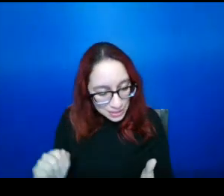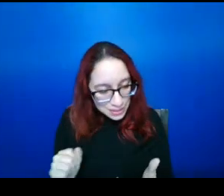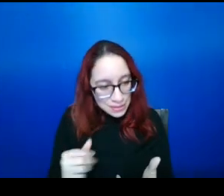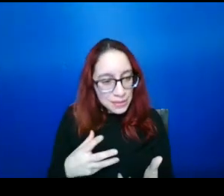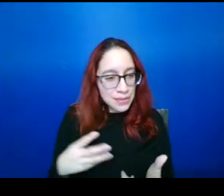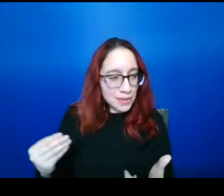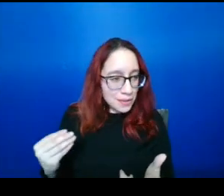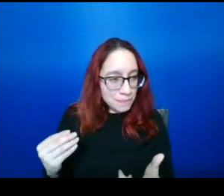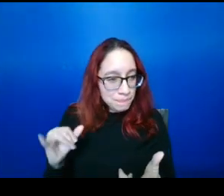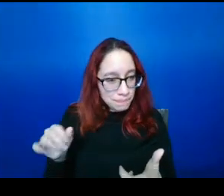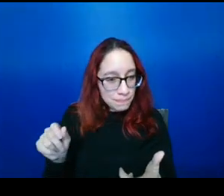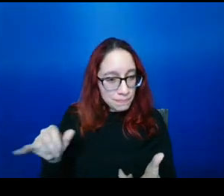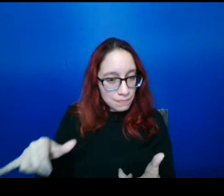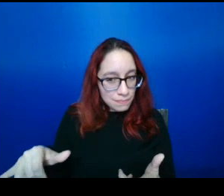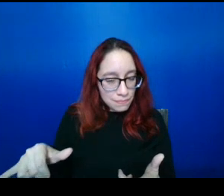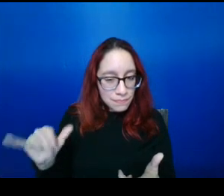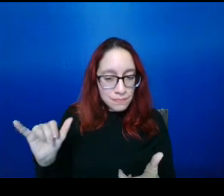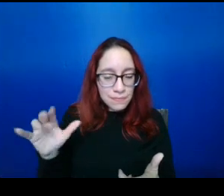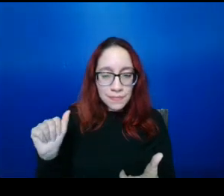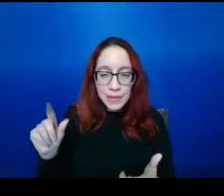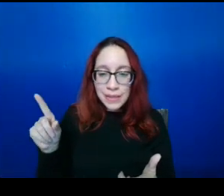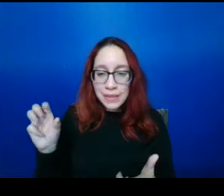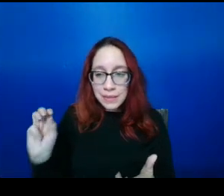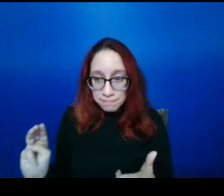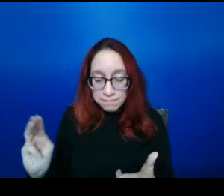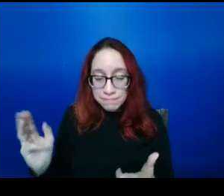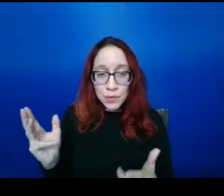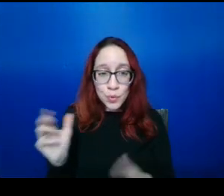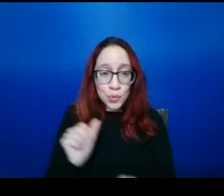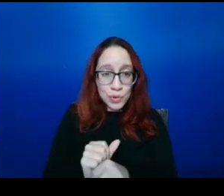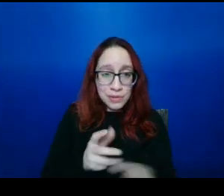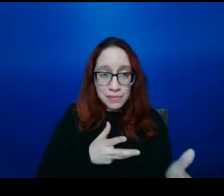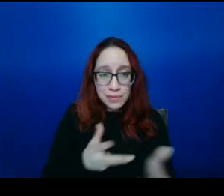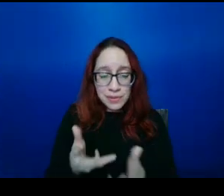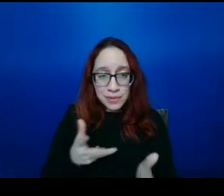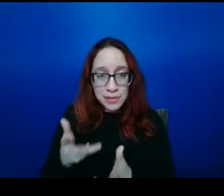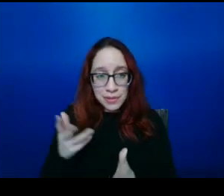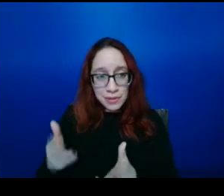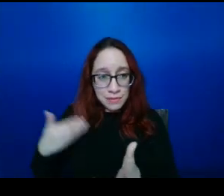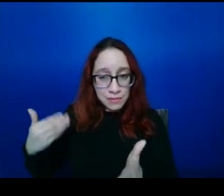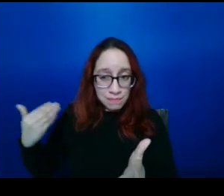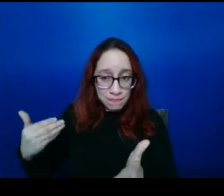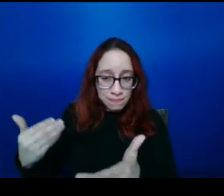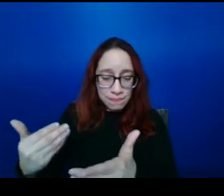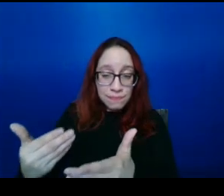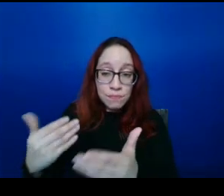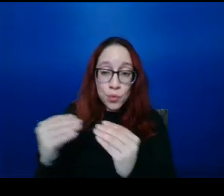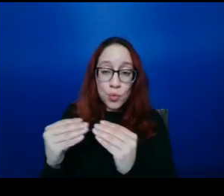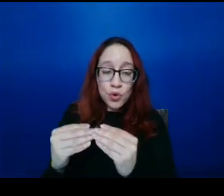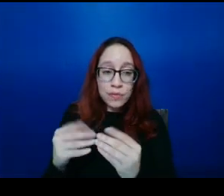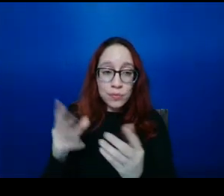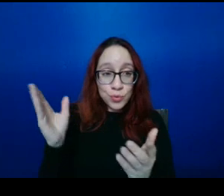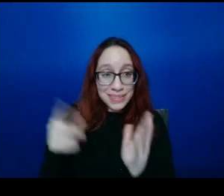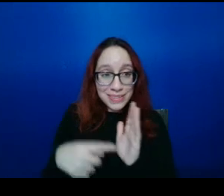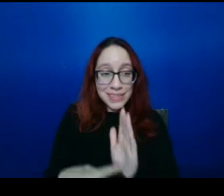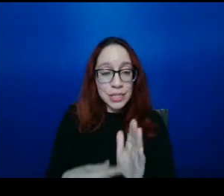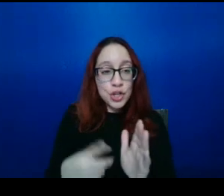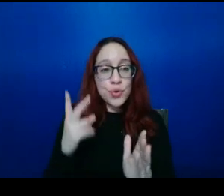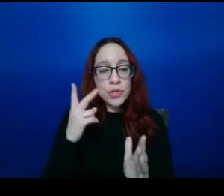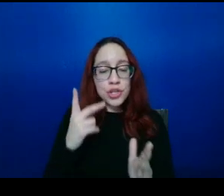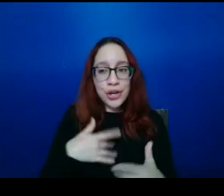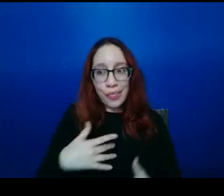and Jay and with Adam, in working our way up to a point where I'm going to have more of a presentation to you. You'll be sick